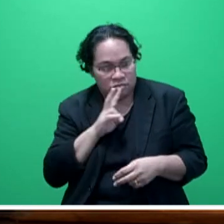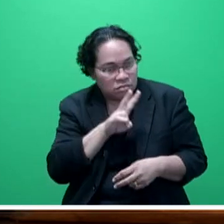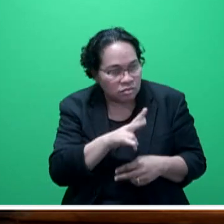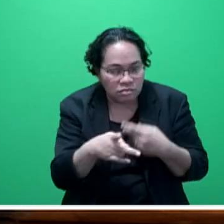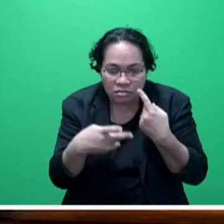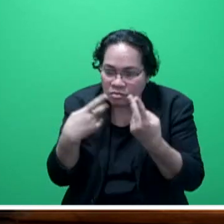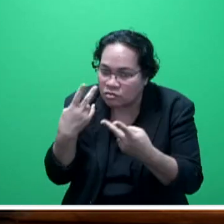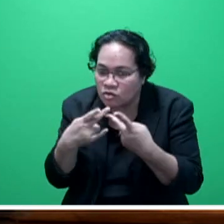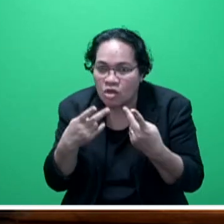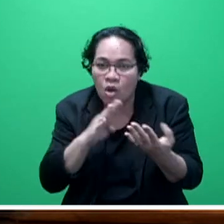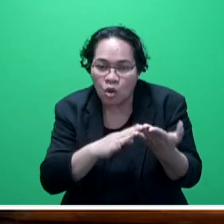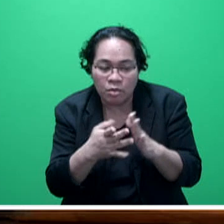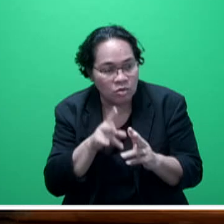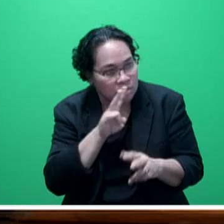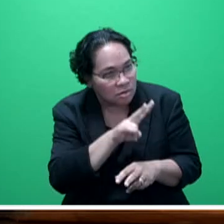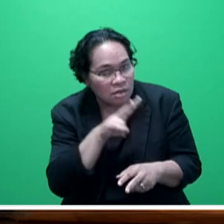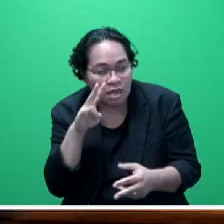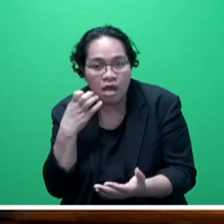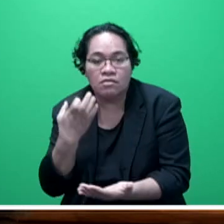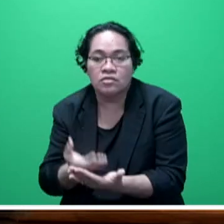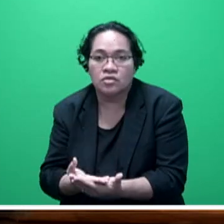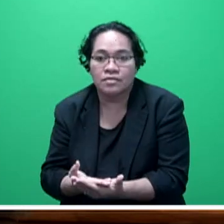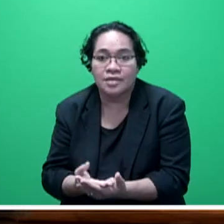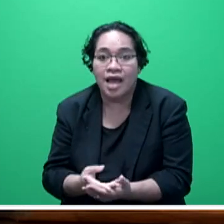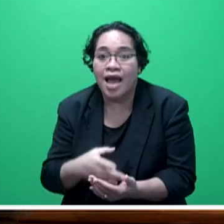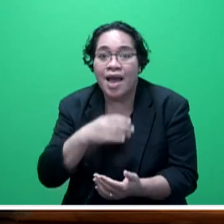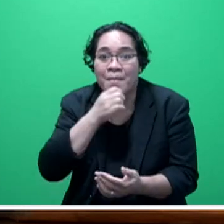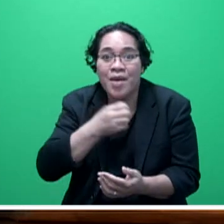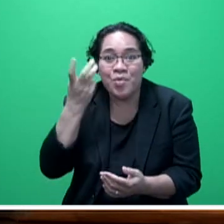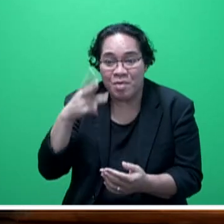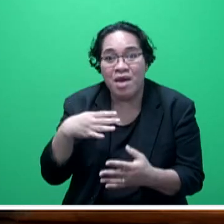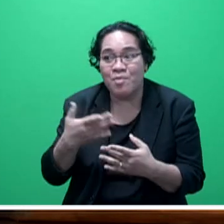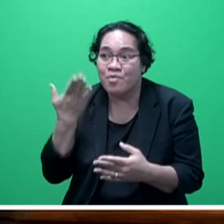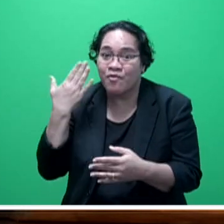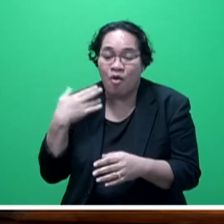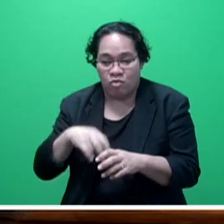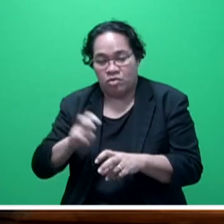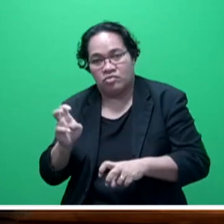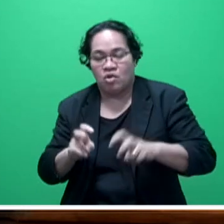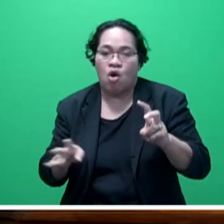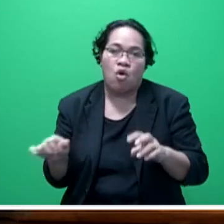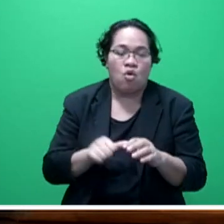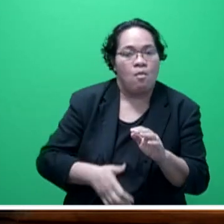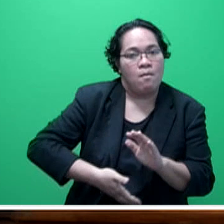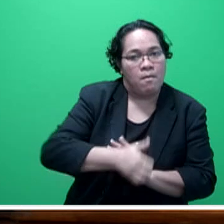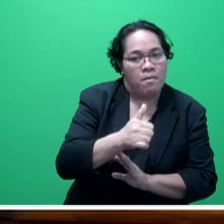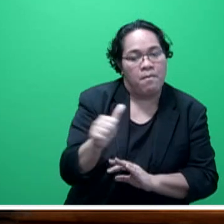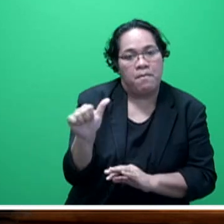community. Now men and women who have suffered job losses have returned to their village